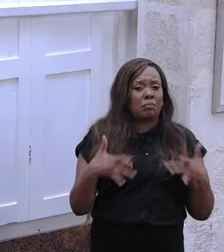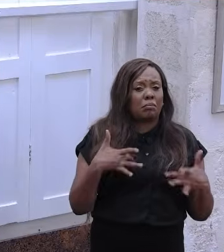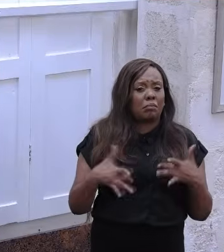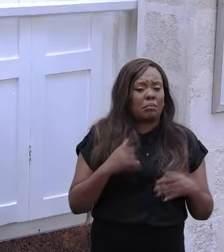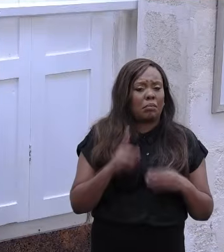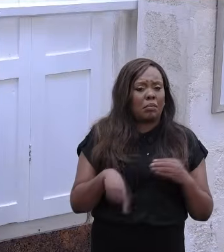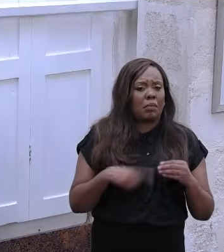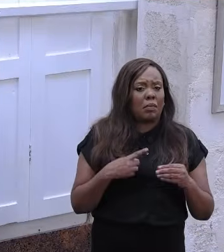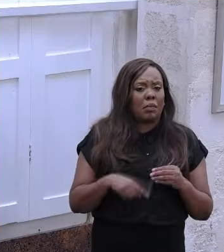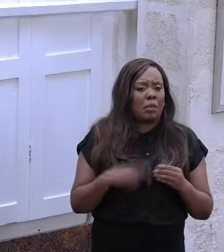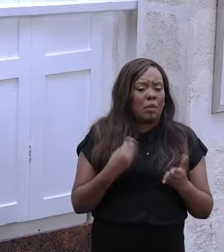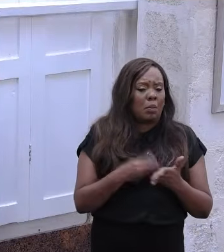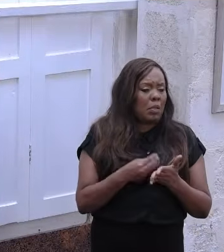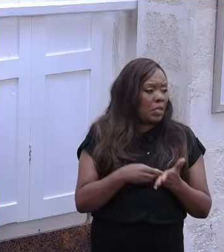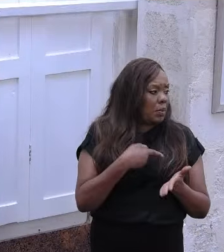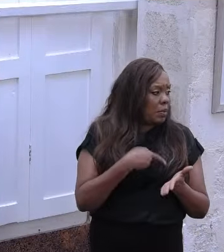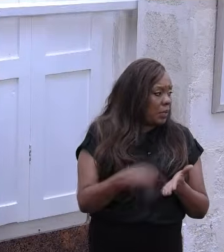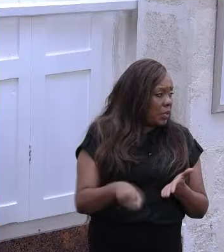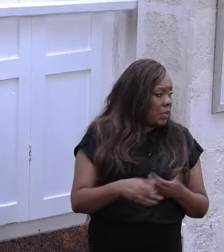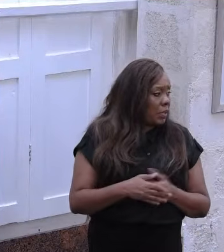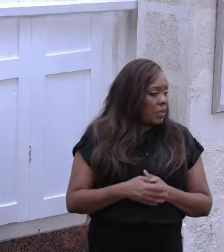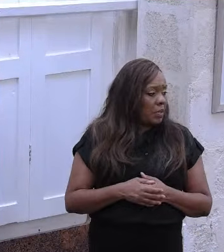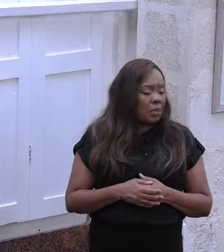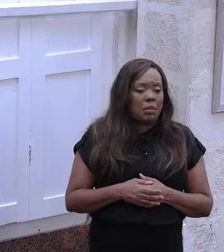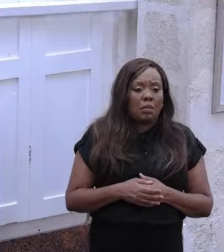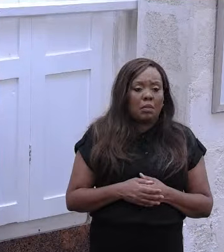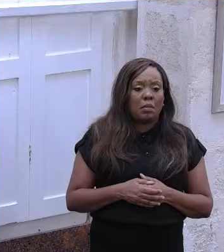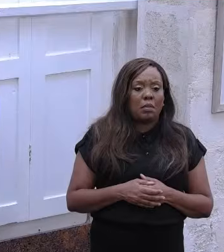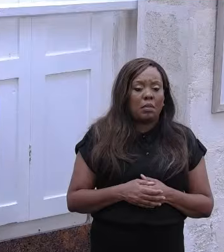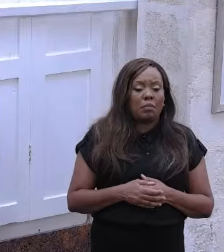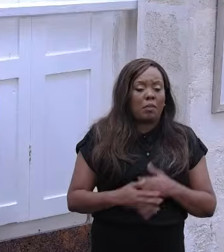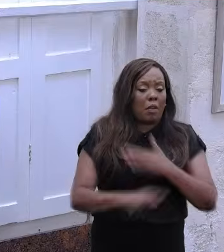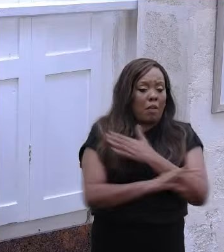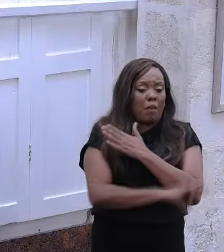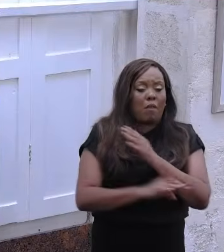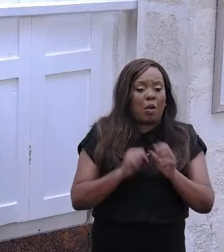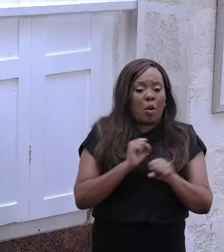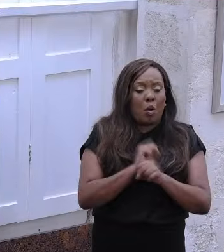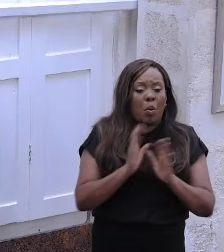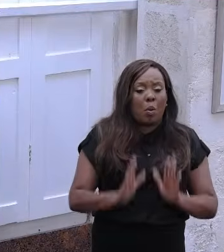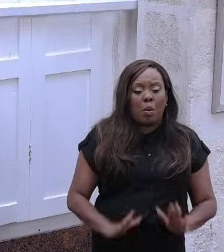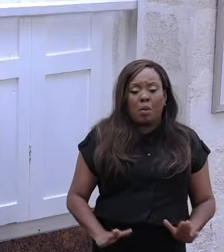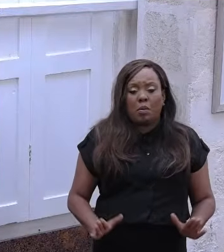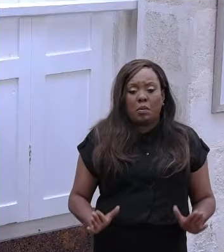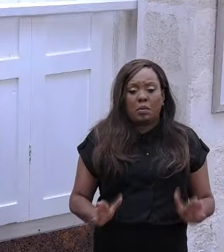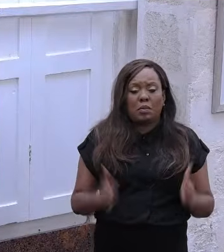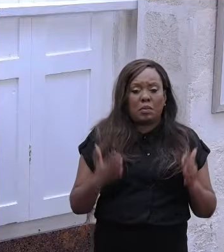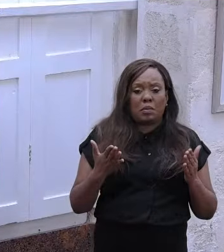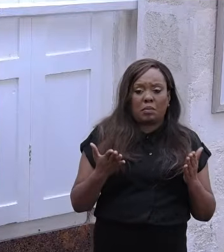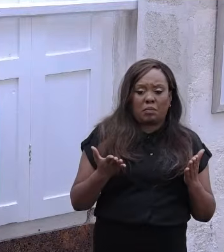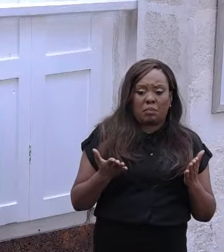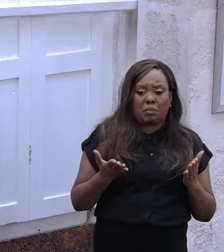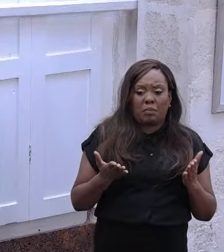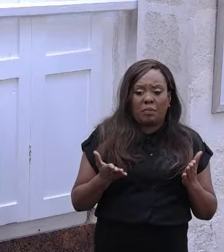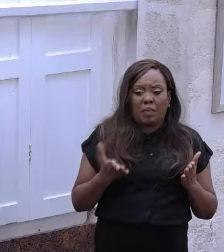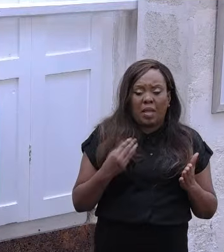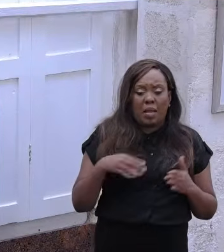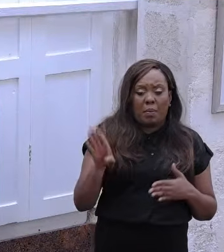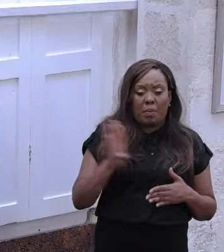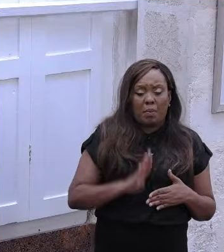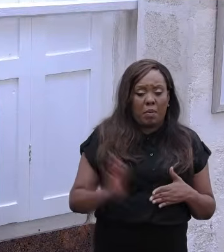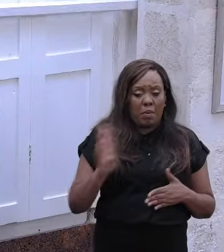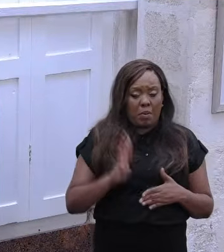workers, the topic of housing affordability, strain on health care, water, transport,